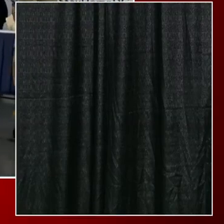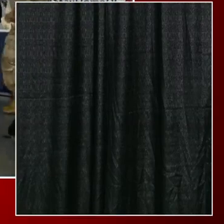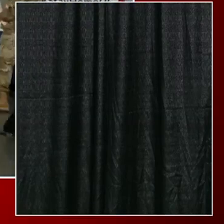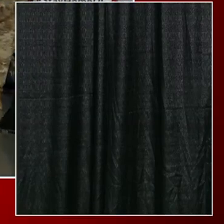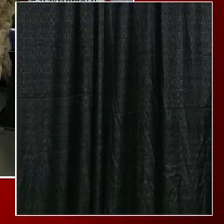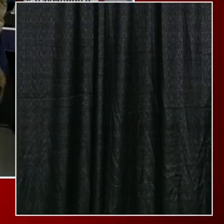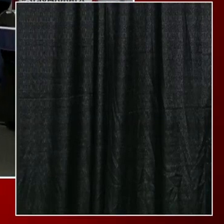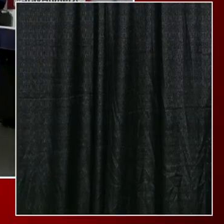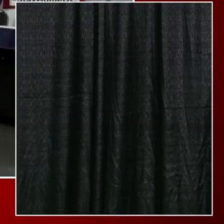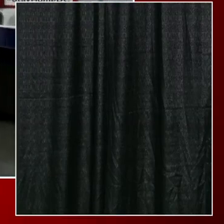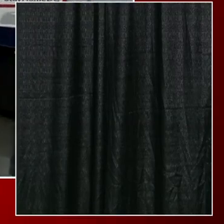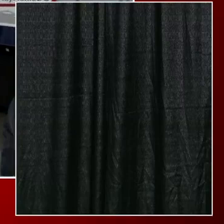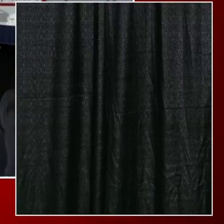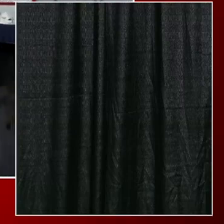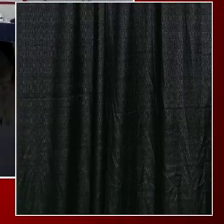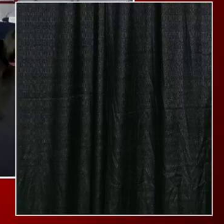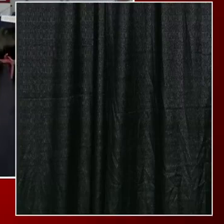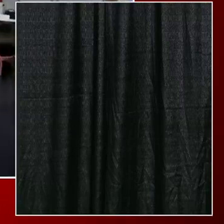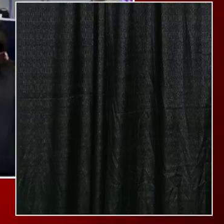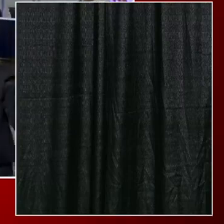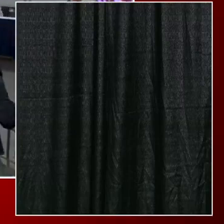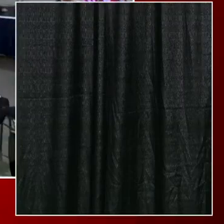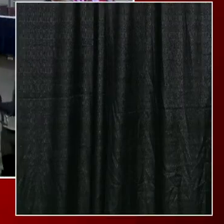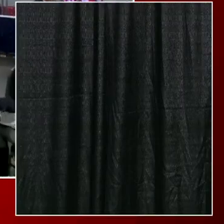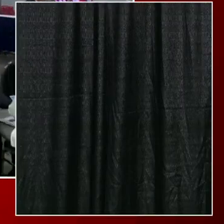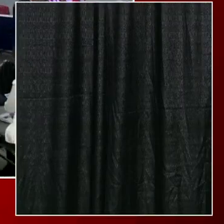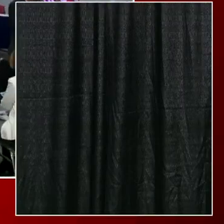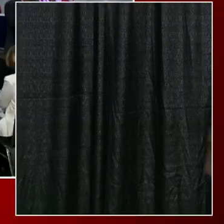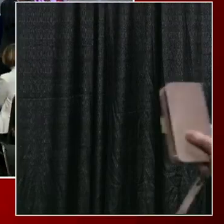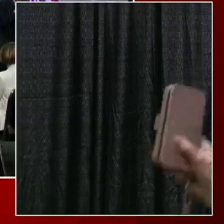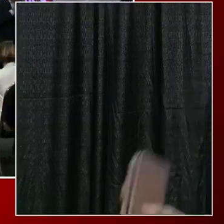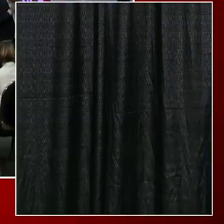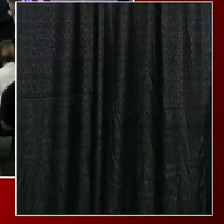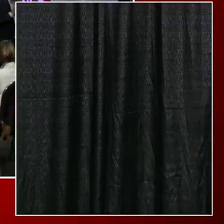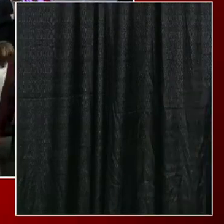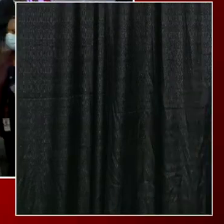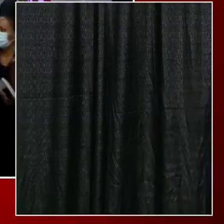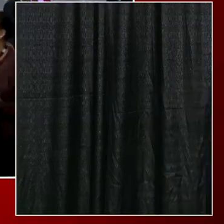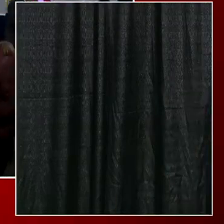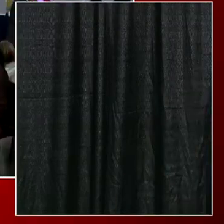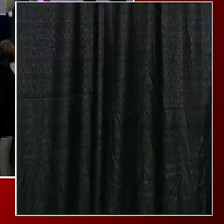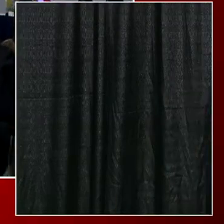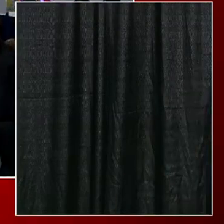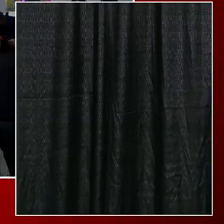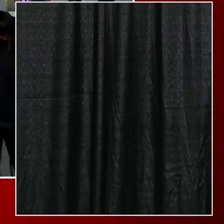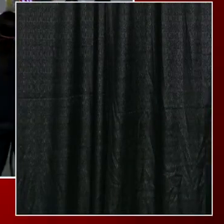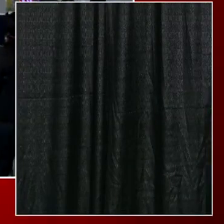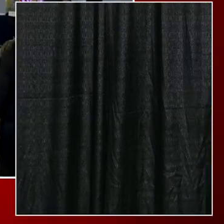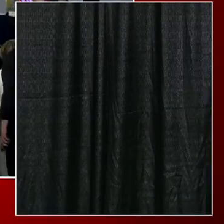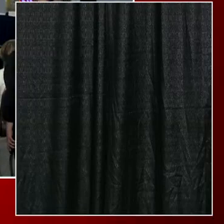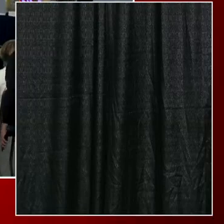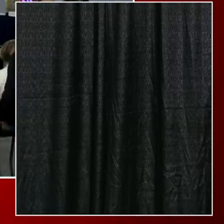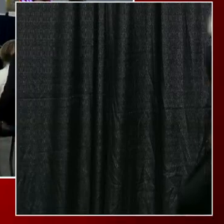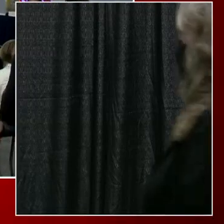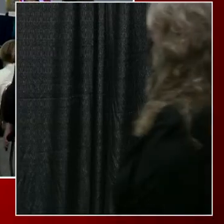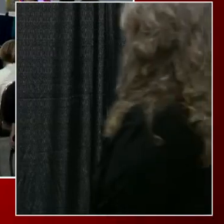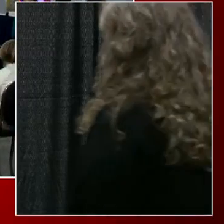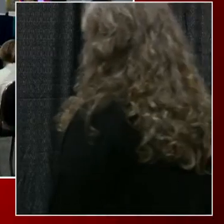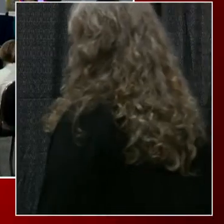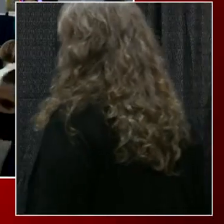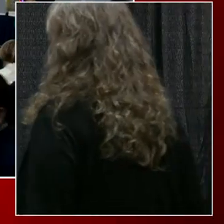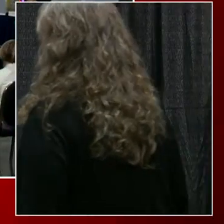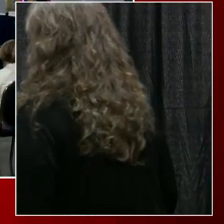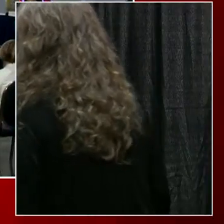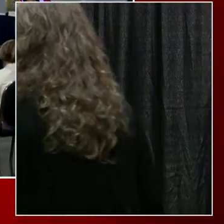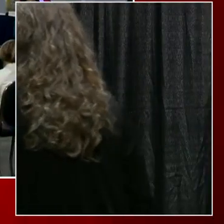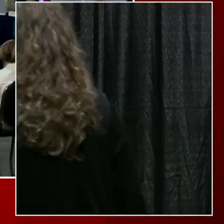Hello. Hello. Hi. For members of the press, I know there's a couple of you that want to do a tour. So we're going to divide you into